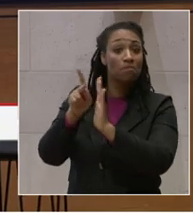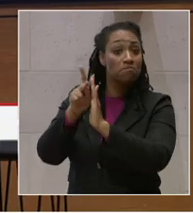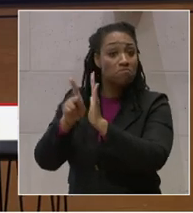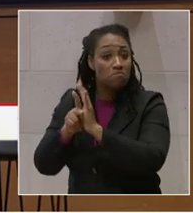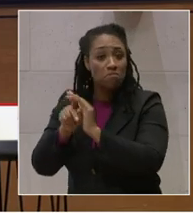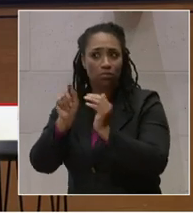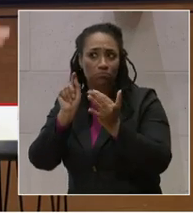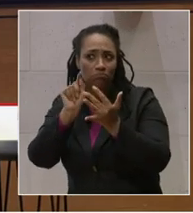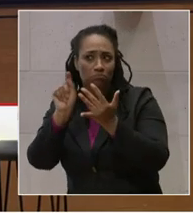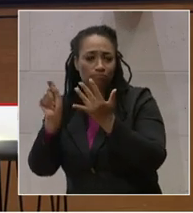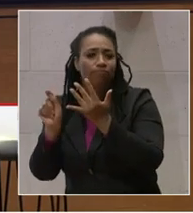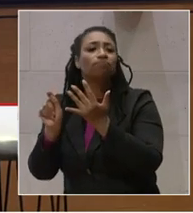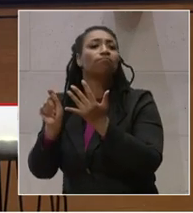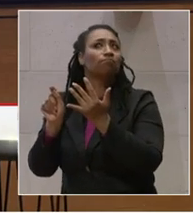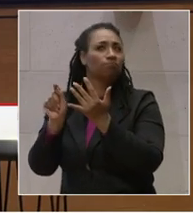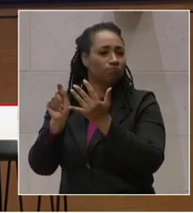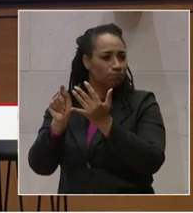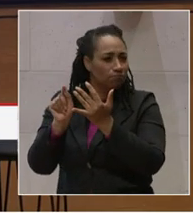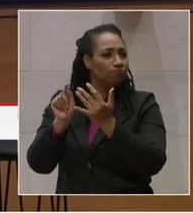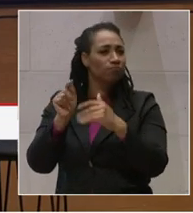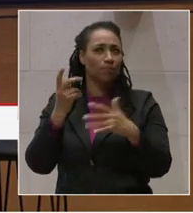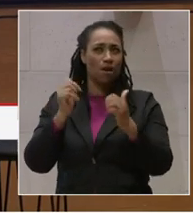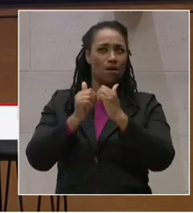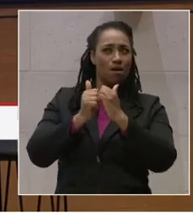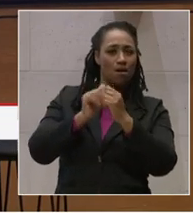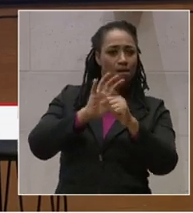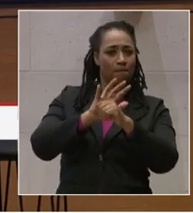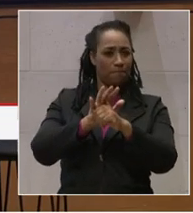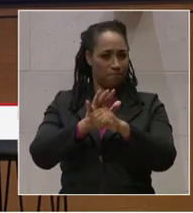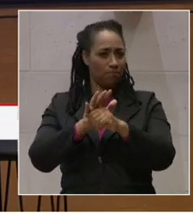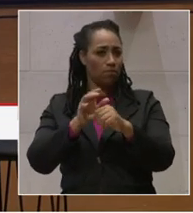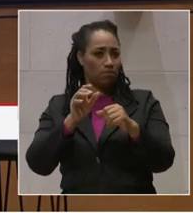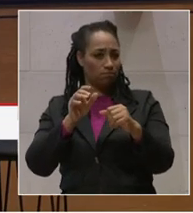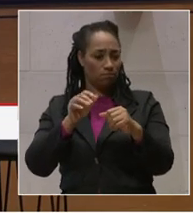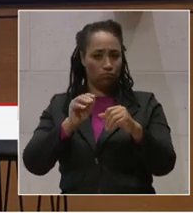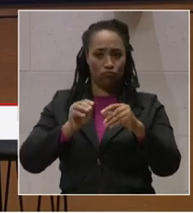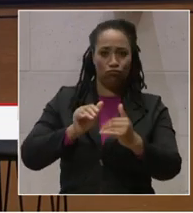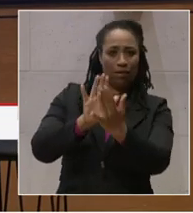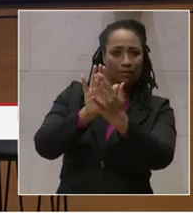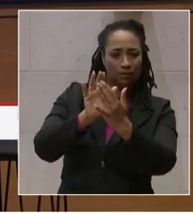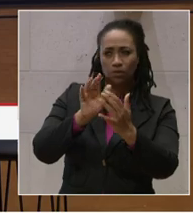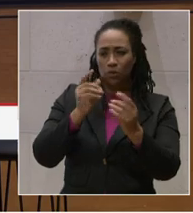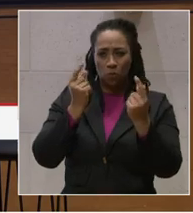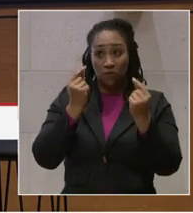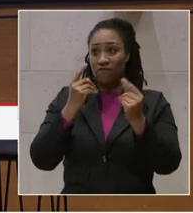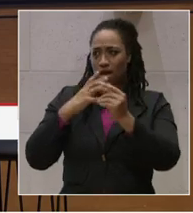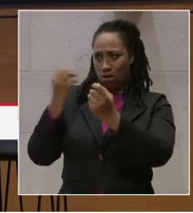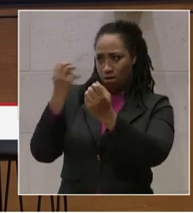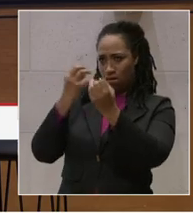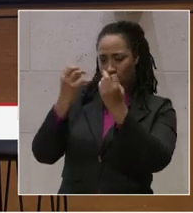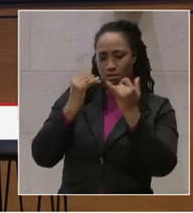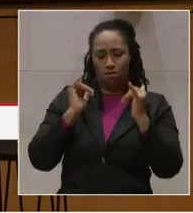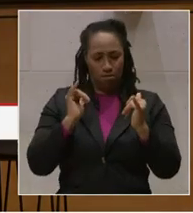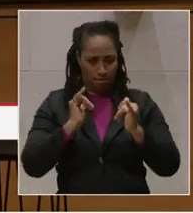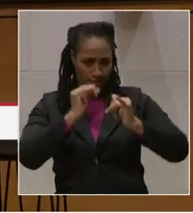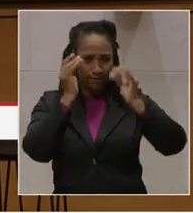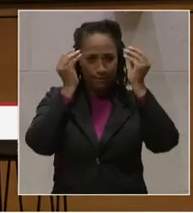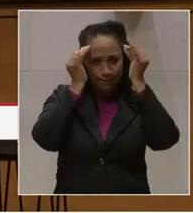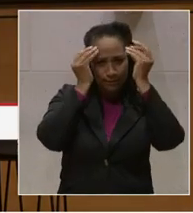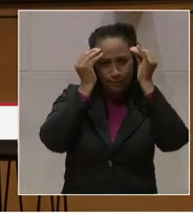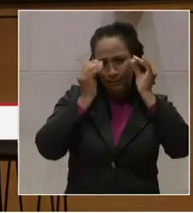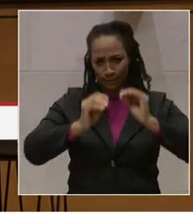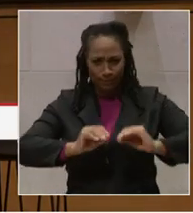the pandemic, are reset. And we're also making sure that we're creating incentives